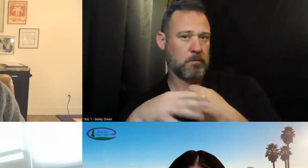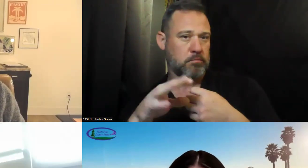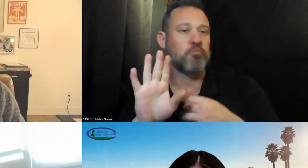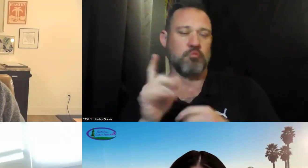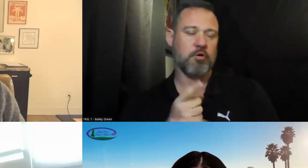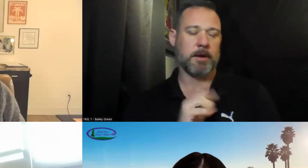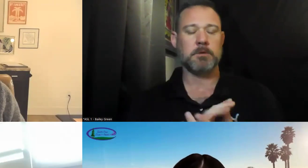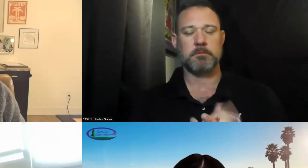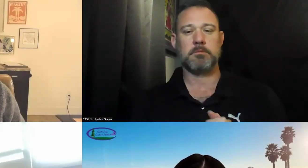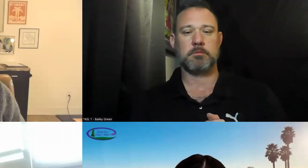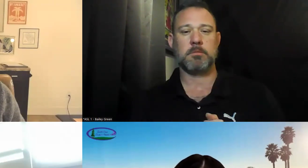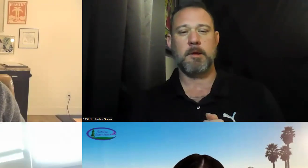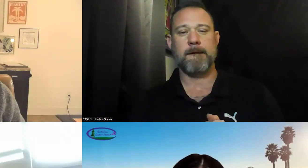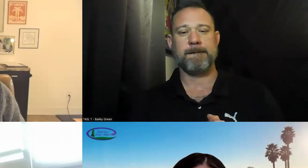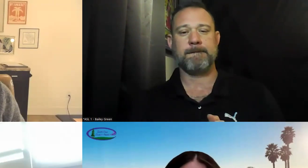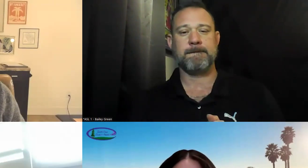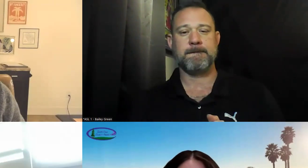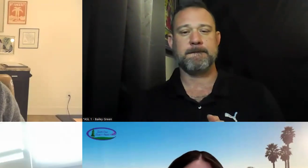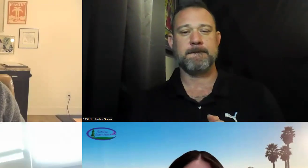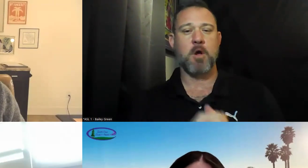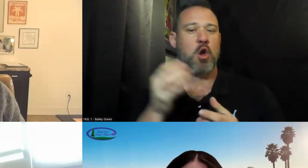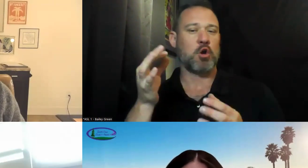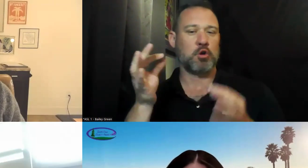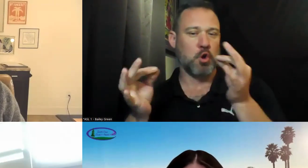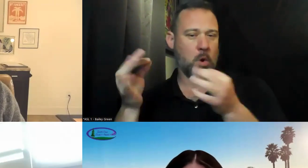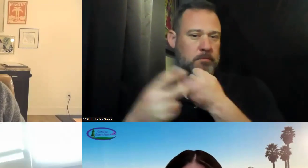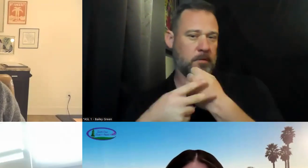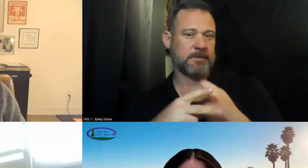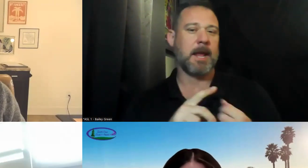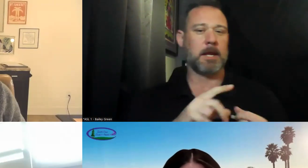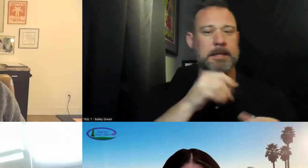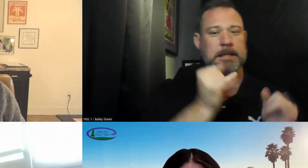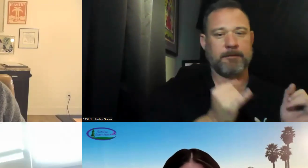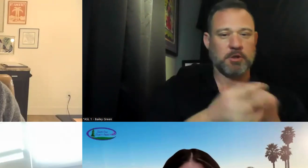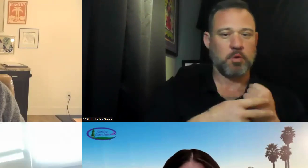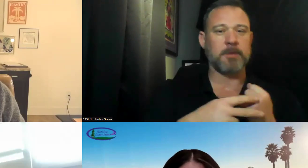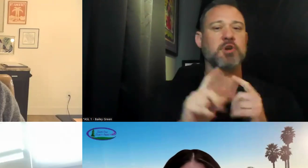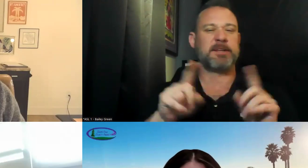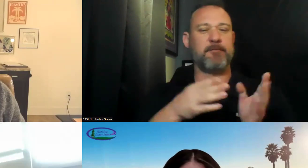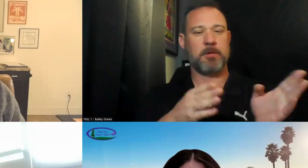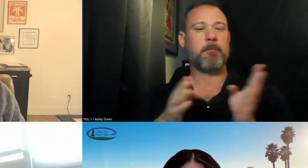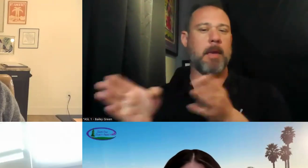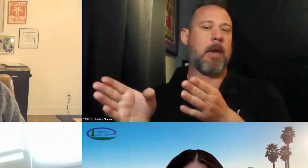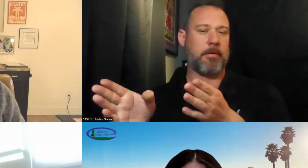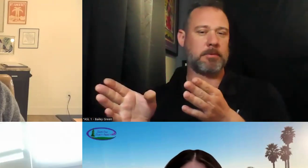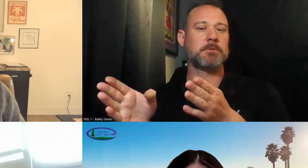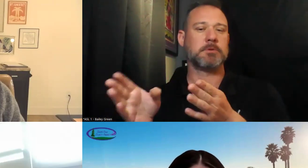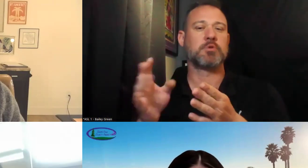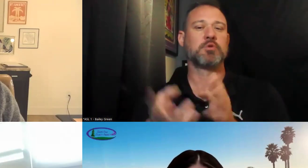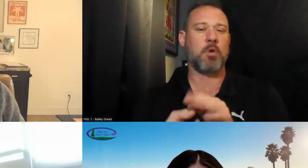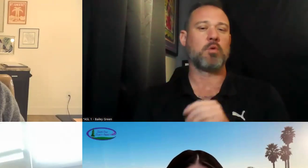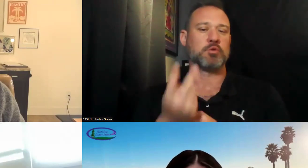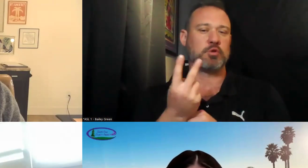correct. Okay. Because they're very different referral paths to those